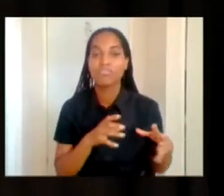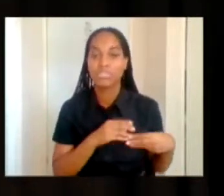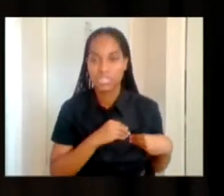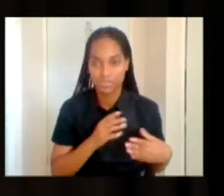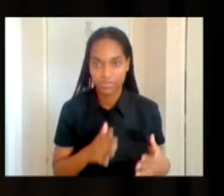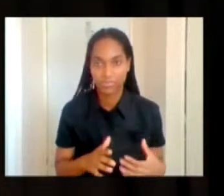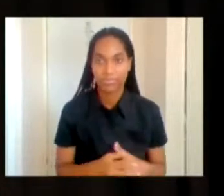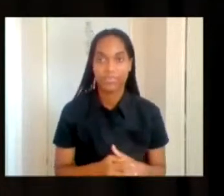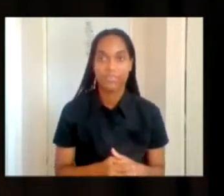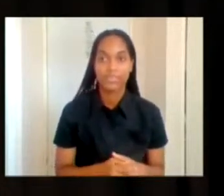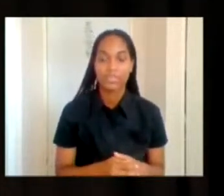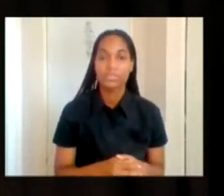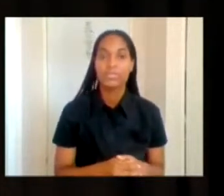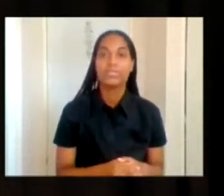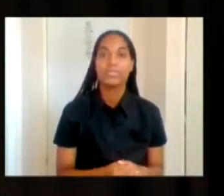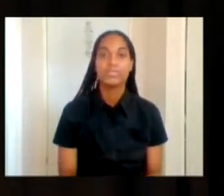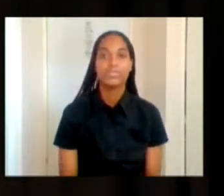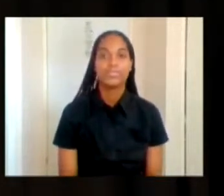for ATSC3.